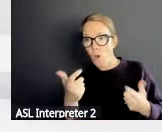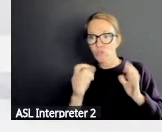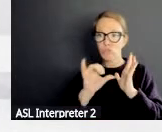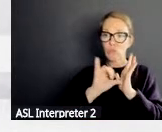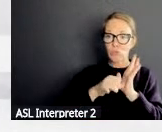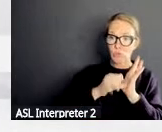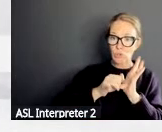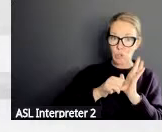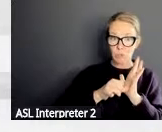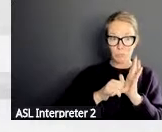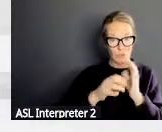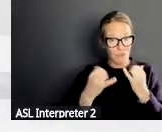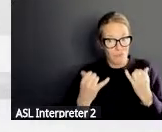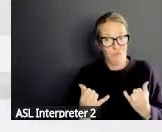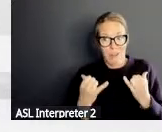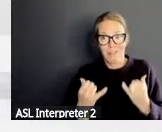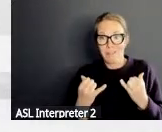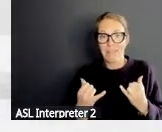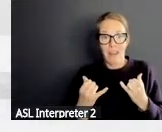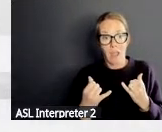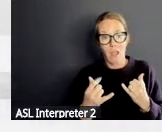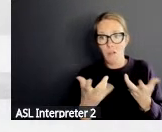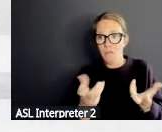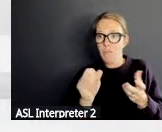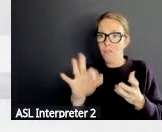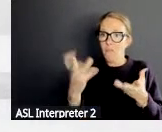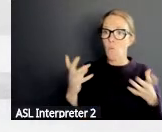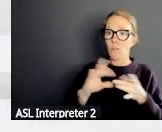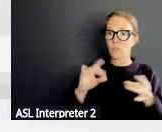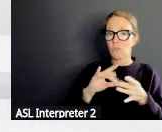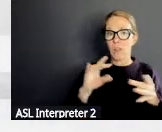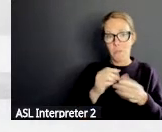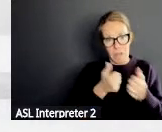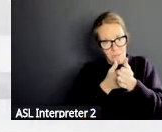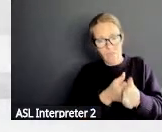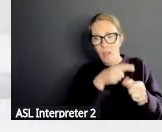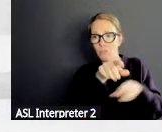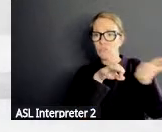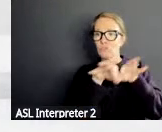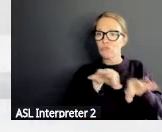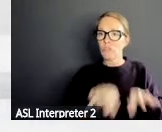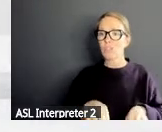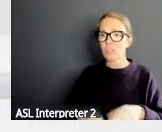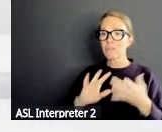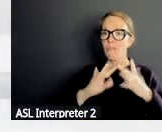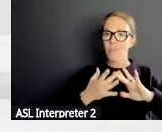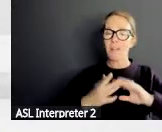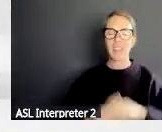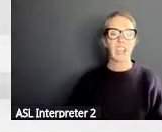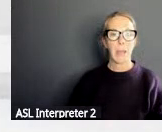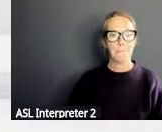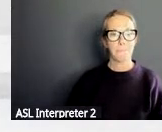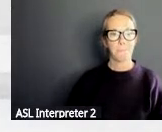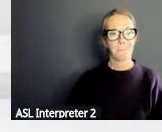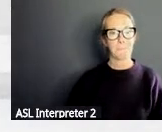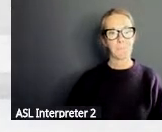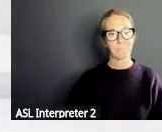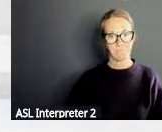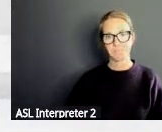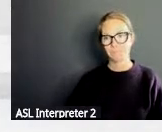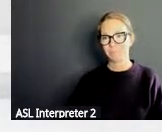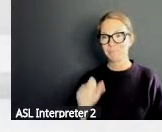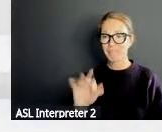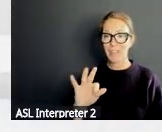this is the time to follow the instruction to register online if you wish to provide your